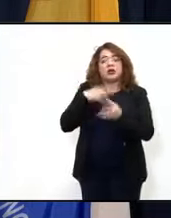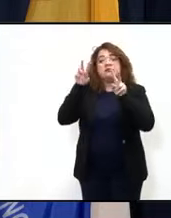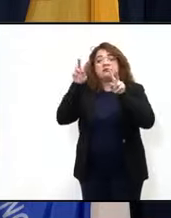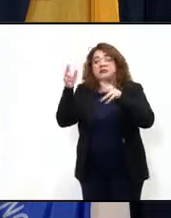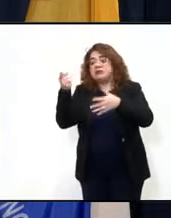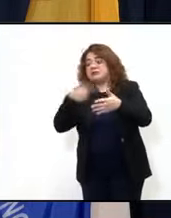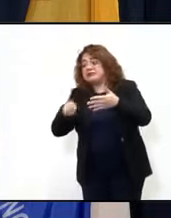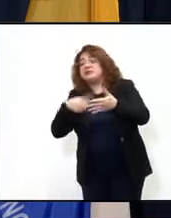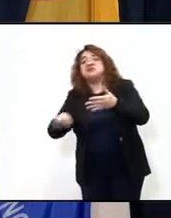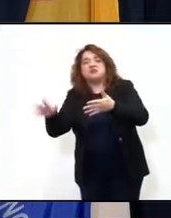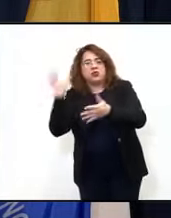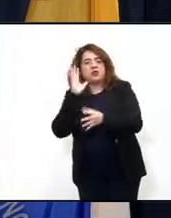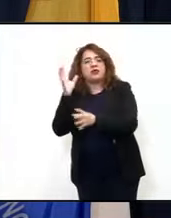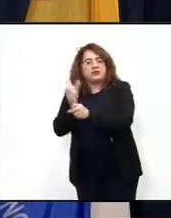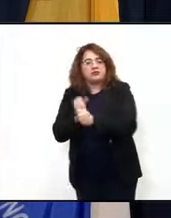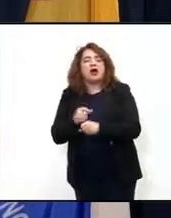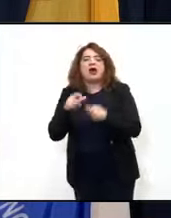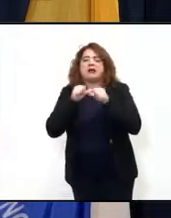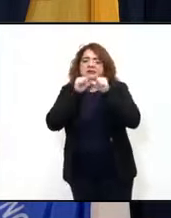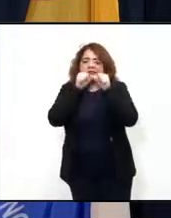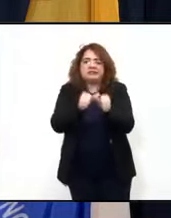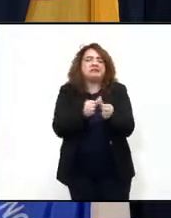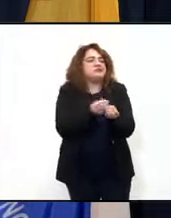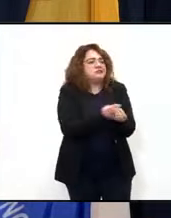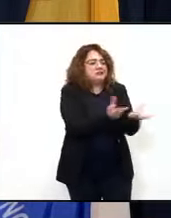some updates as well.